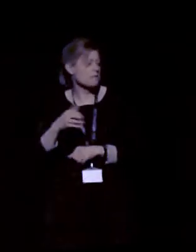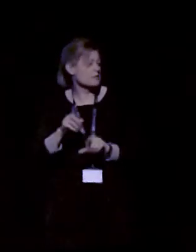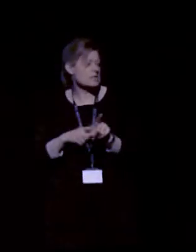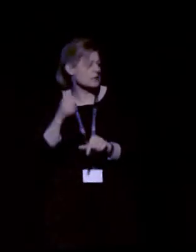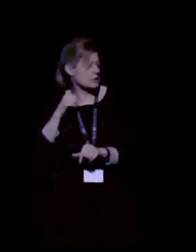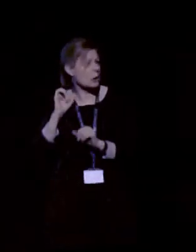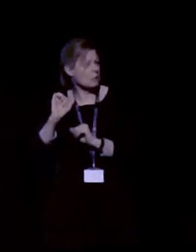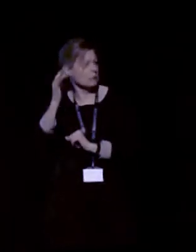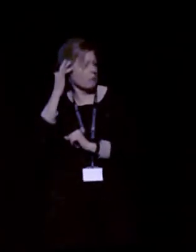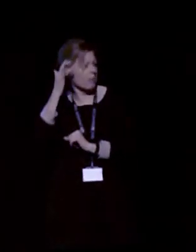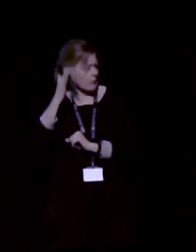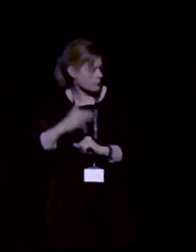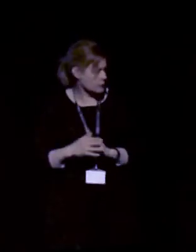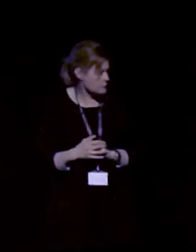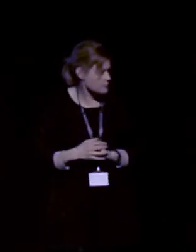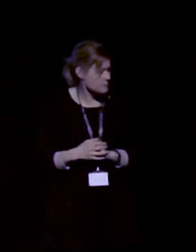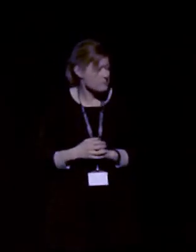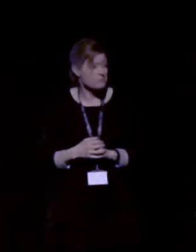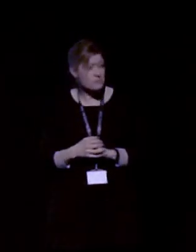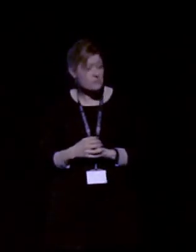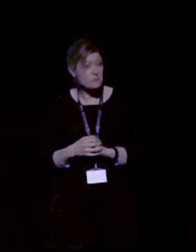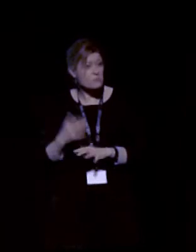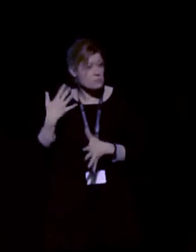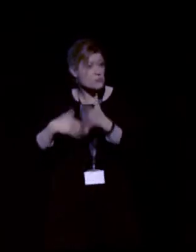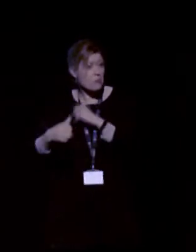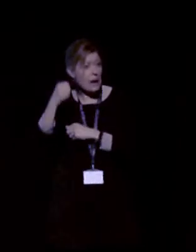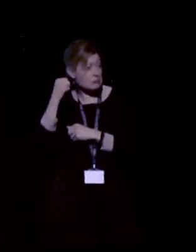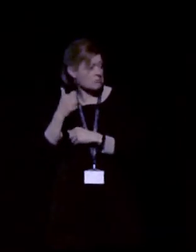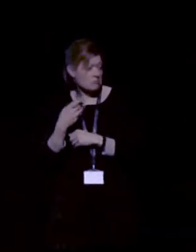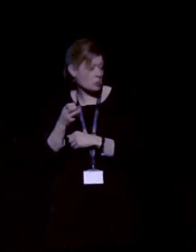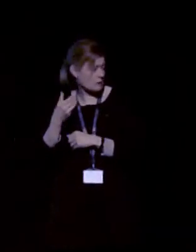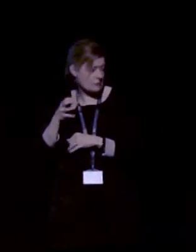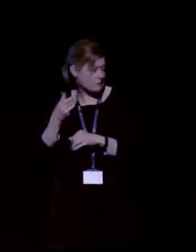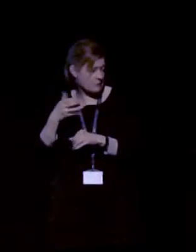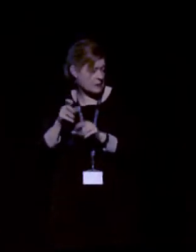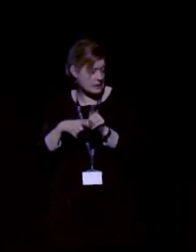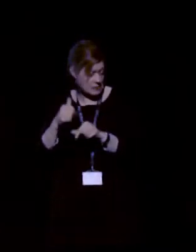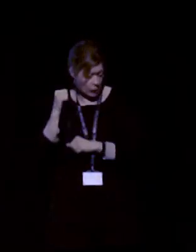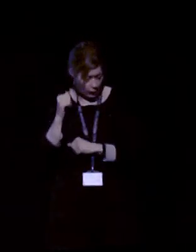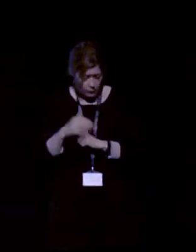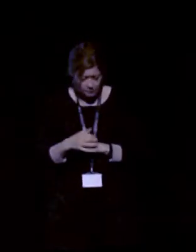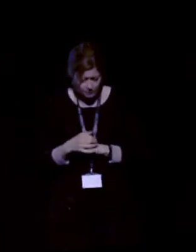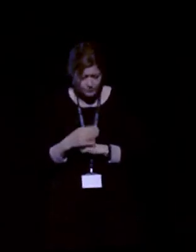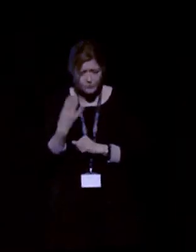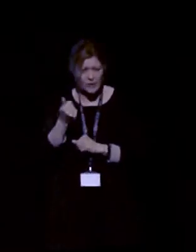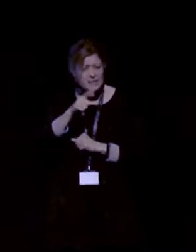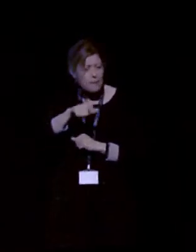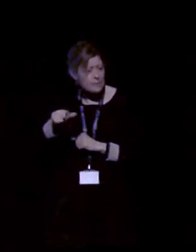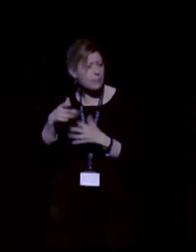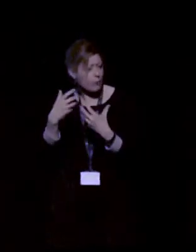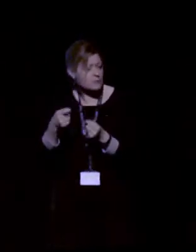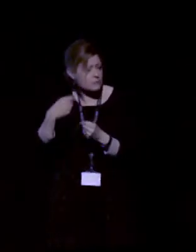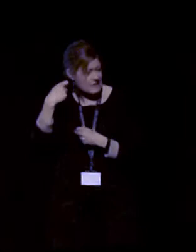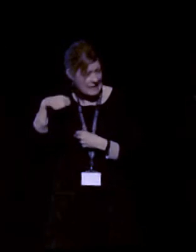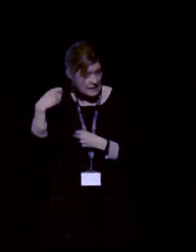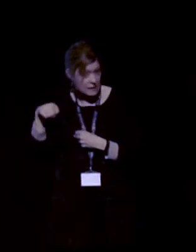ago. And in those days, it was found that for at least some people with tinnitus, you could